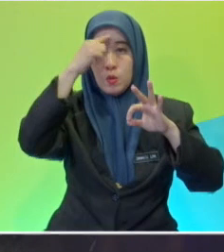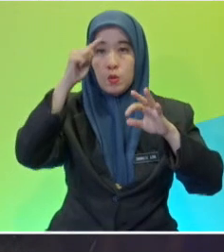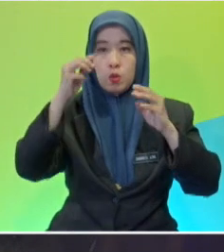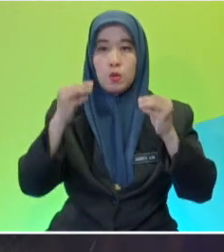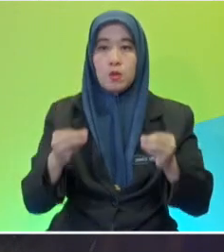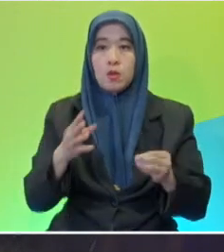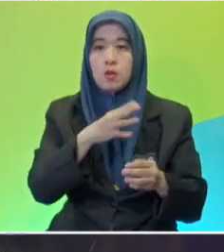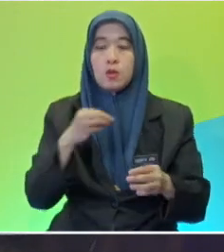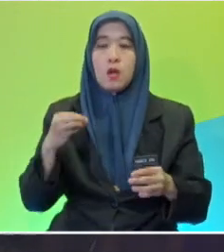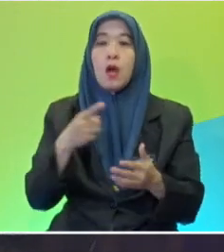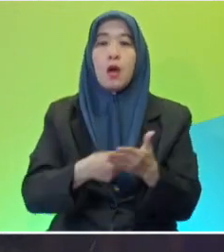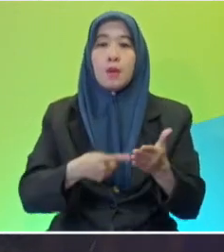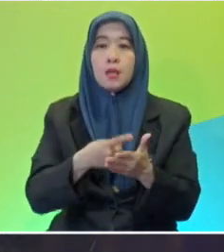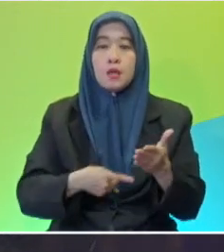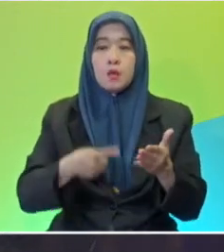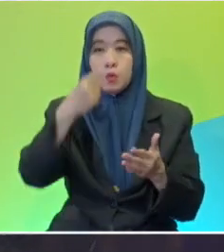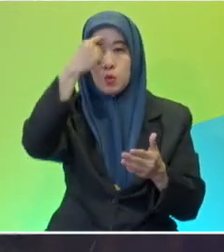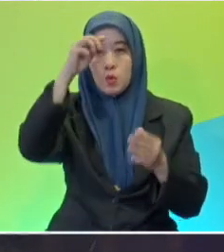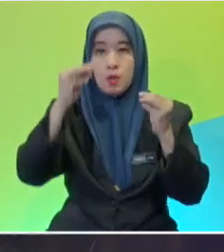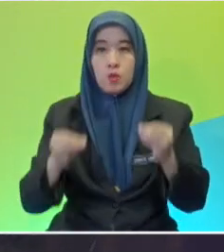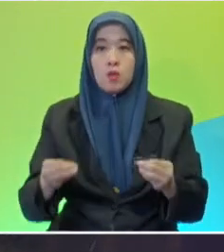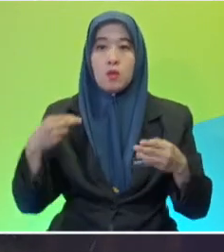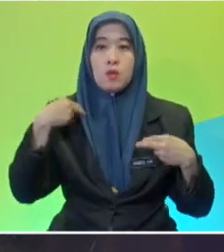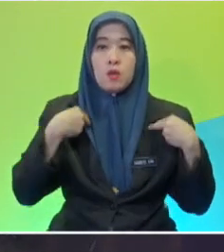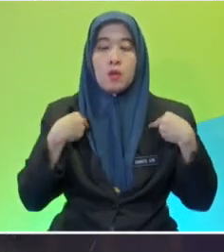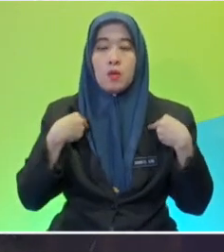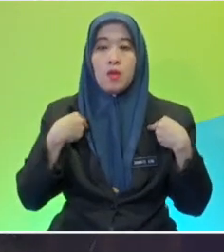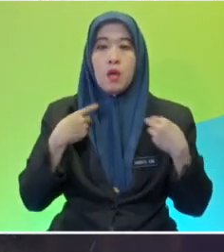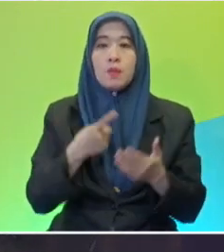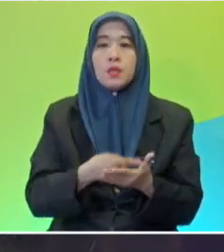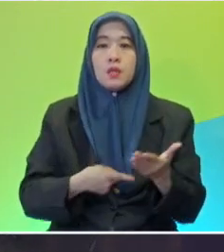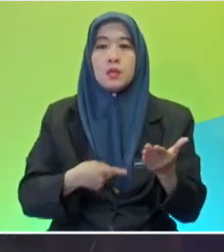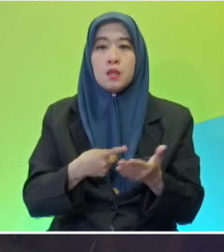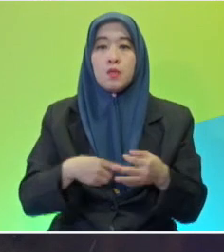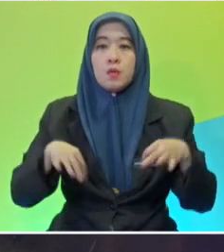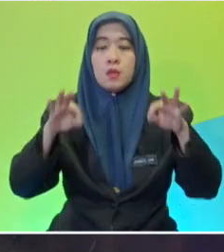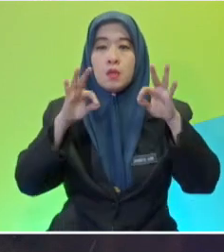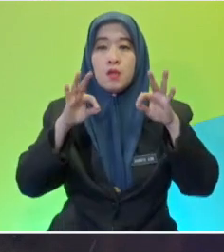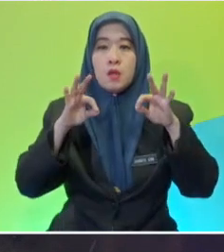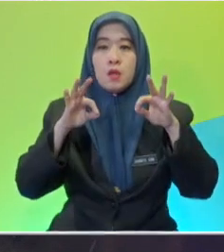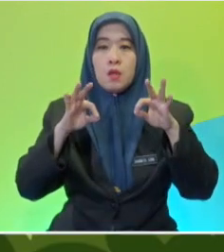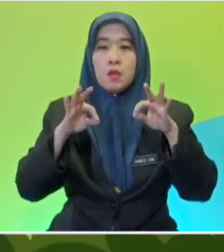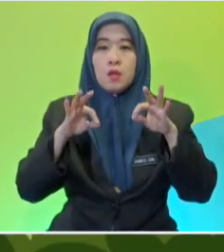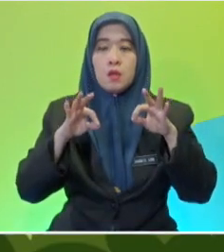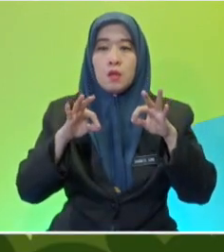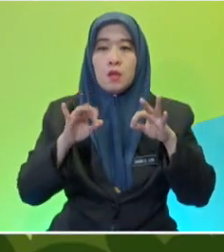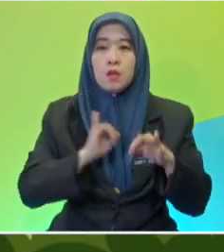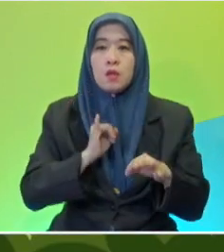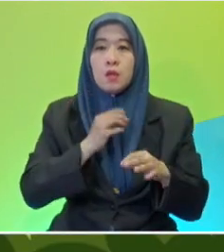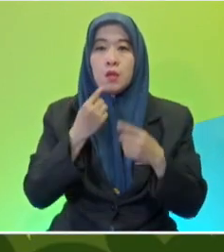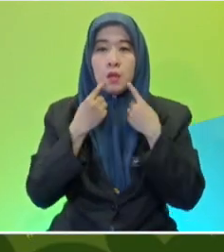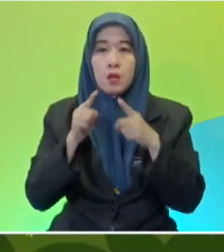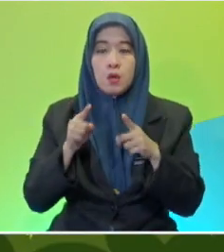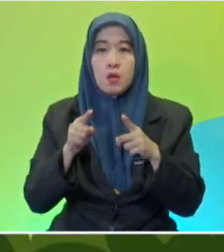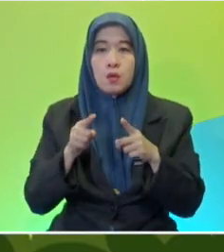for humans and animals, okay, let me just relate to humans first. Yeah. I would say that it is good as a source of food. Like what I